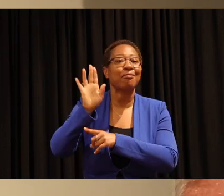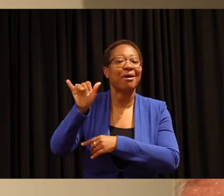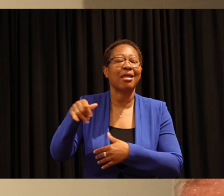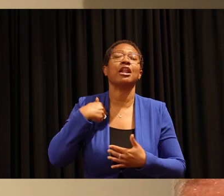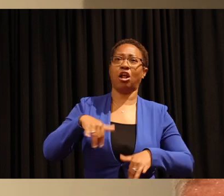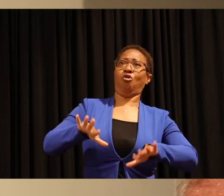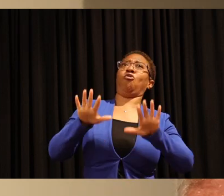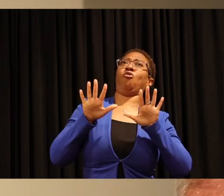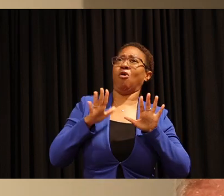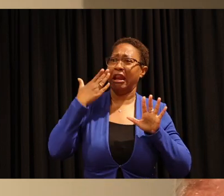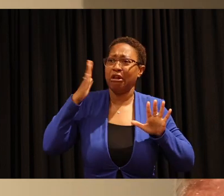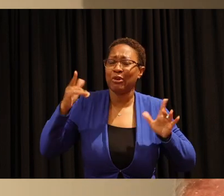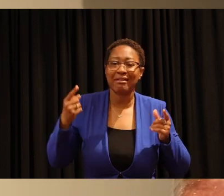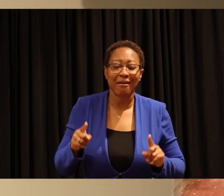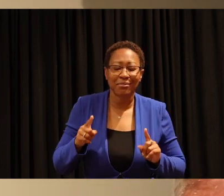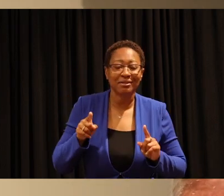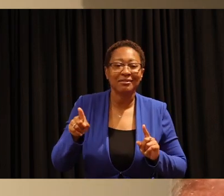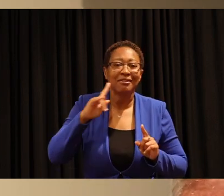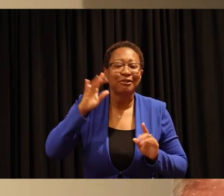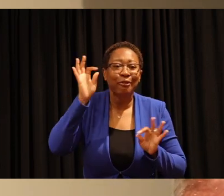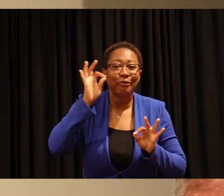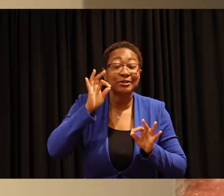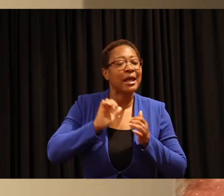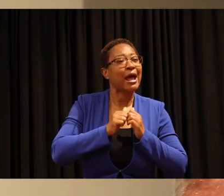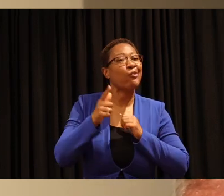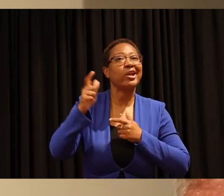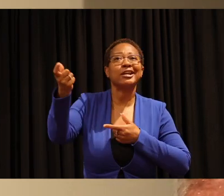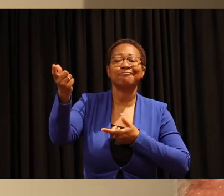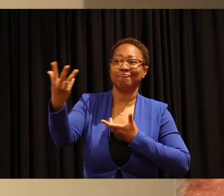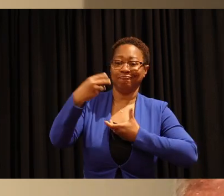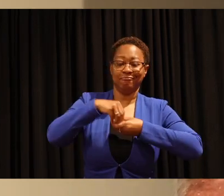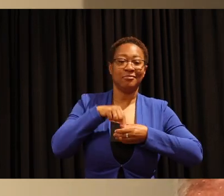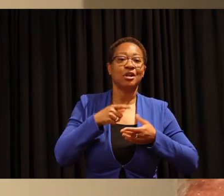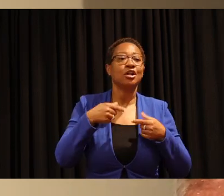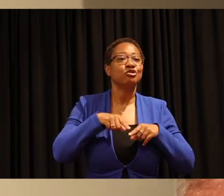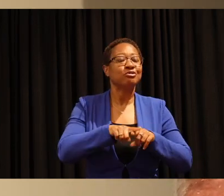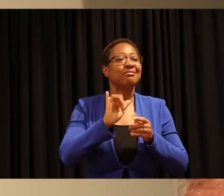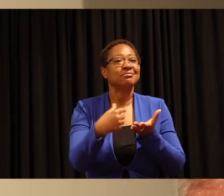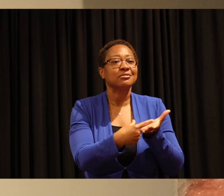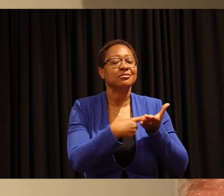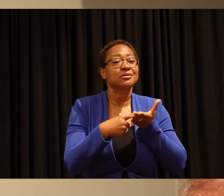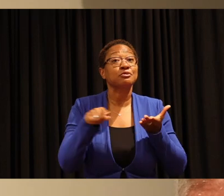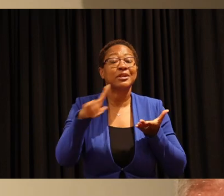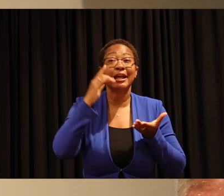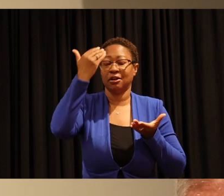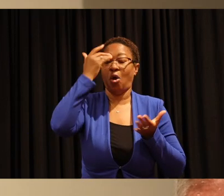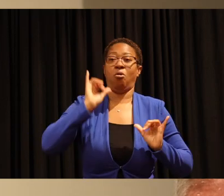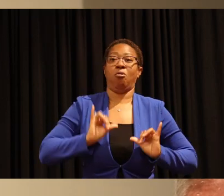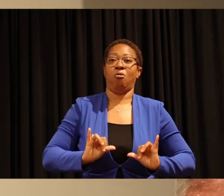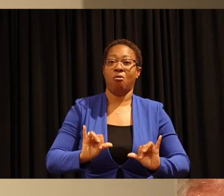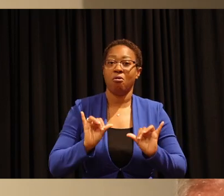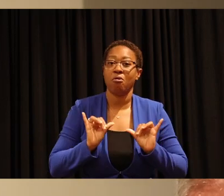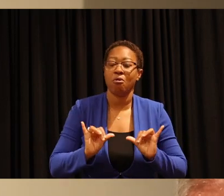it. So then how then do we engage them publicly, invite them into the public narrative so that they will now